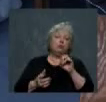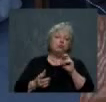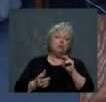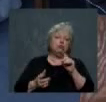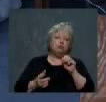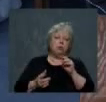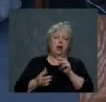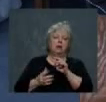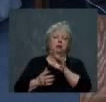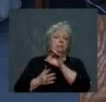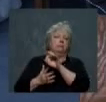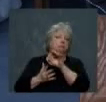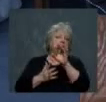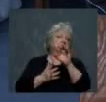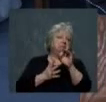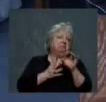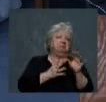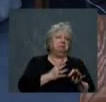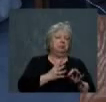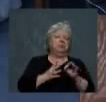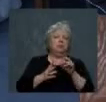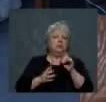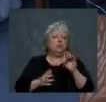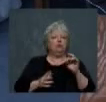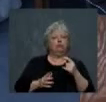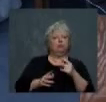And the people we got in there now, we ain't got no